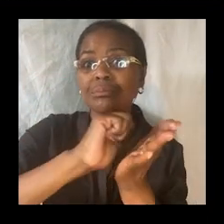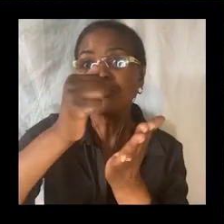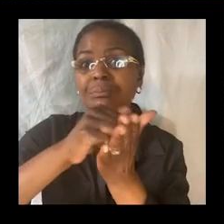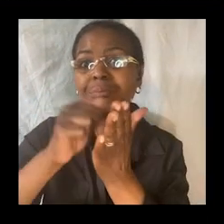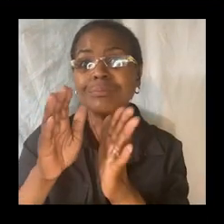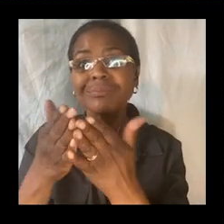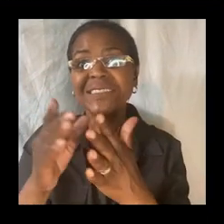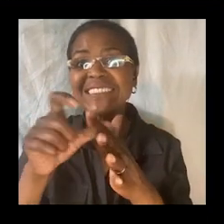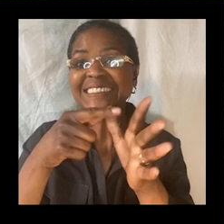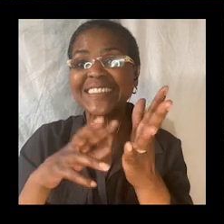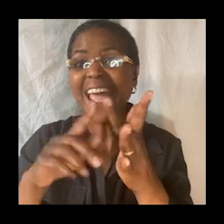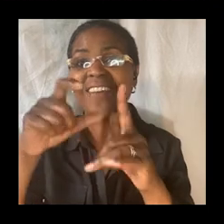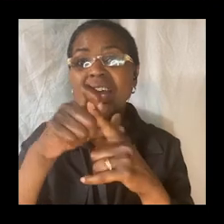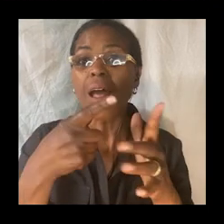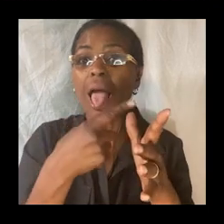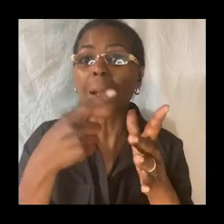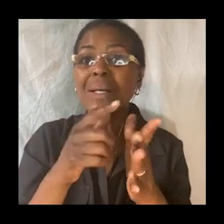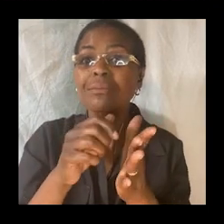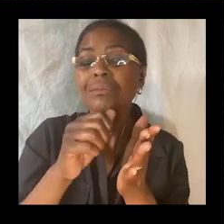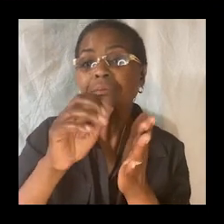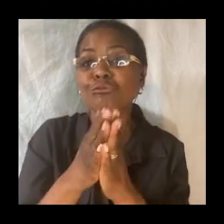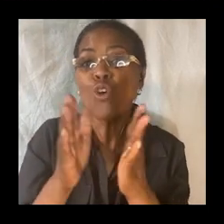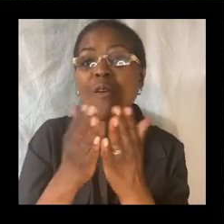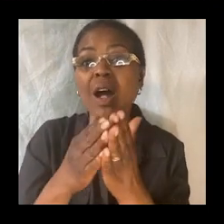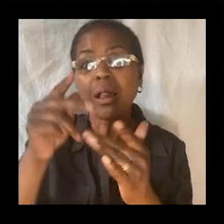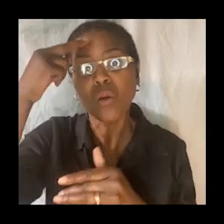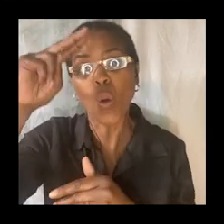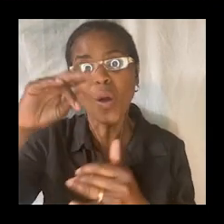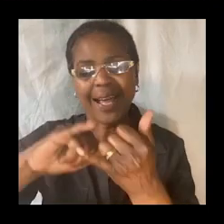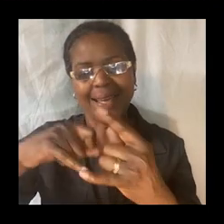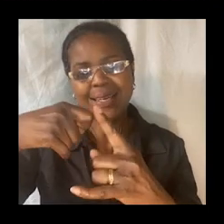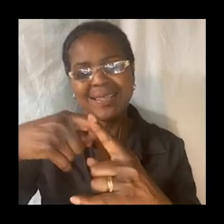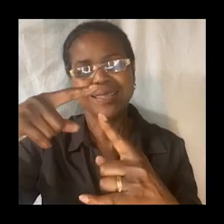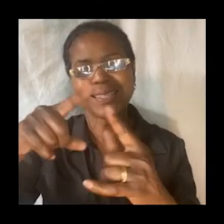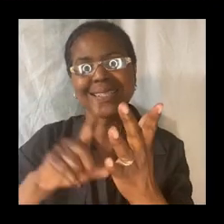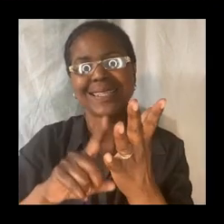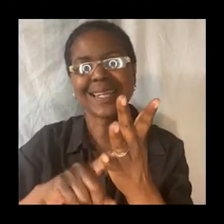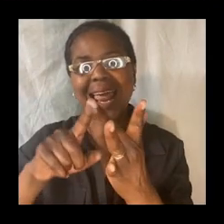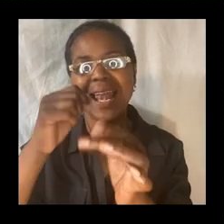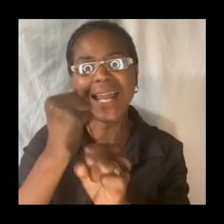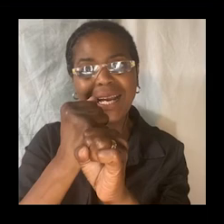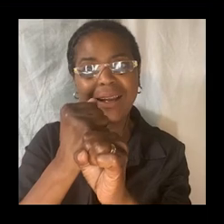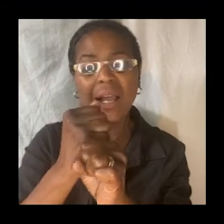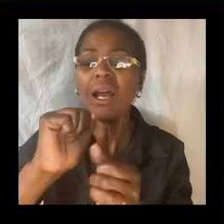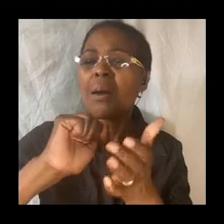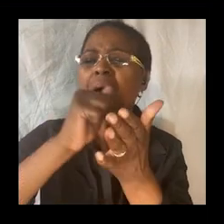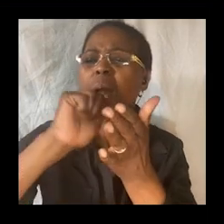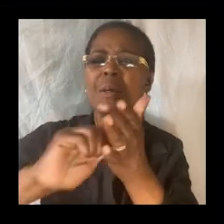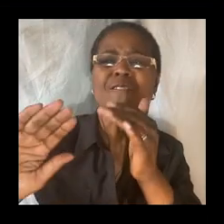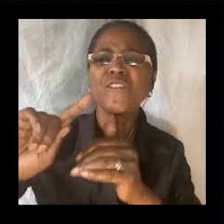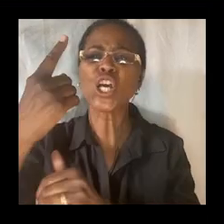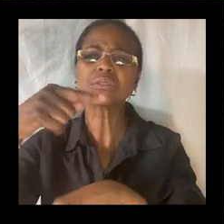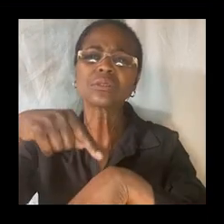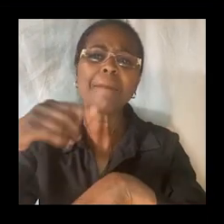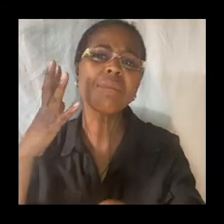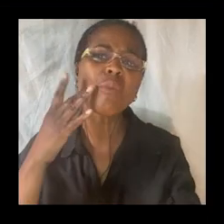edition of David Almond's novel, Skellig. Now, this book was first published in 1998, so